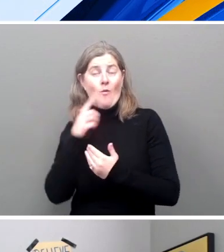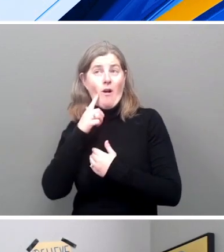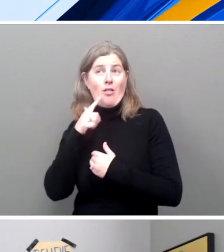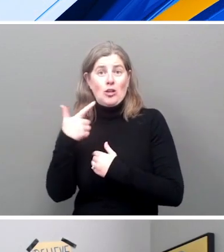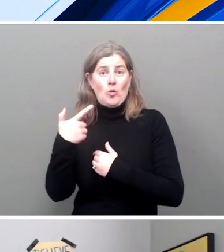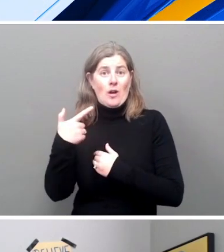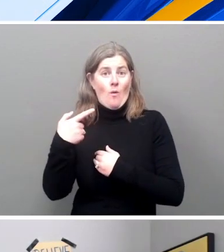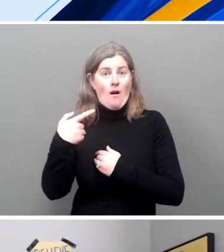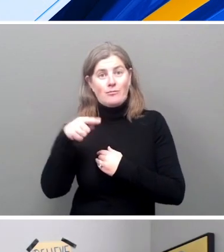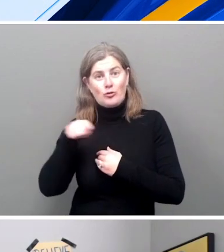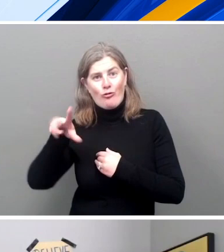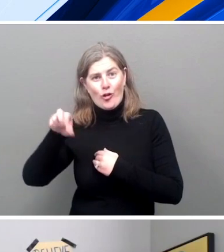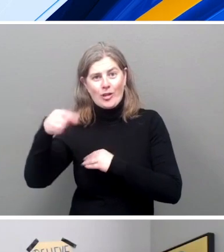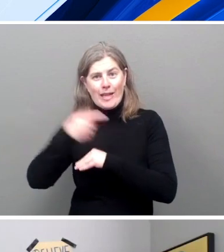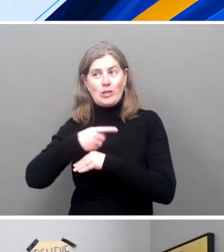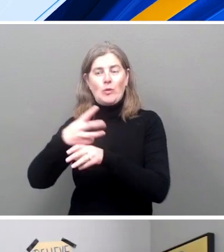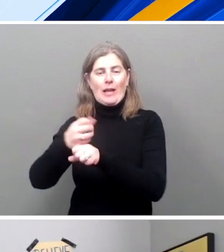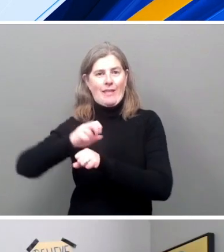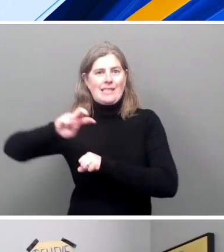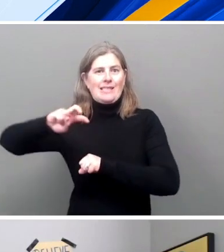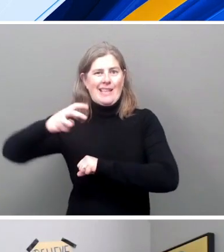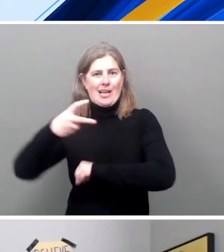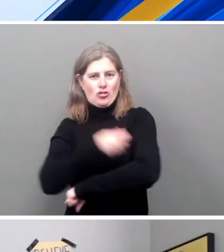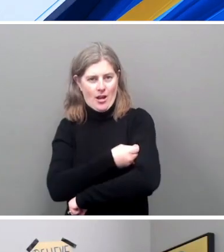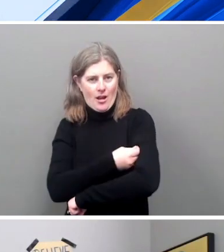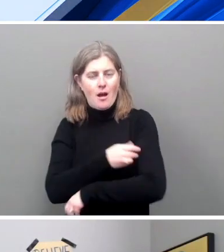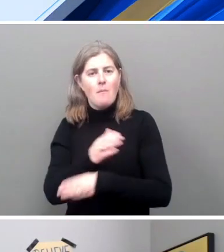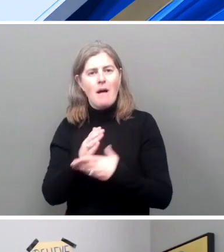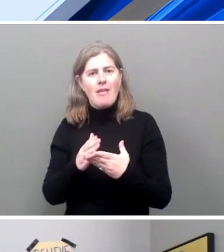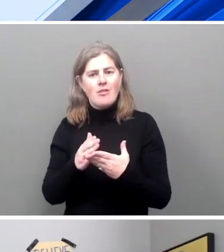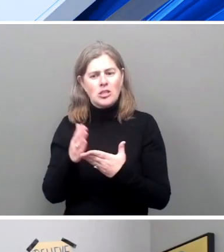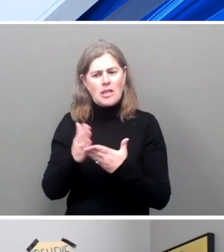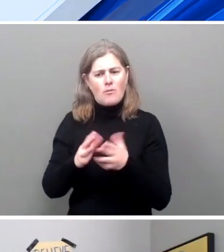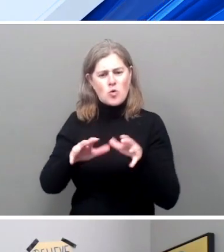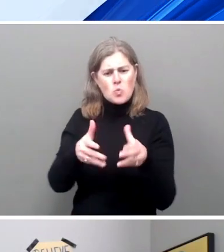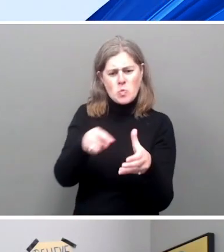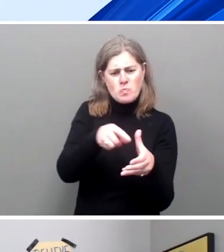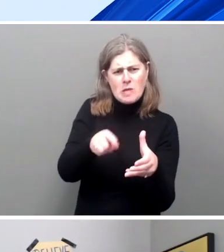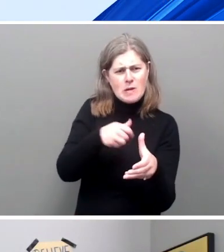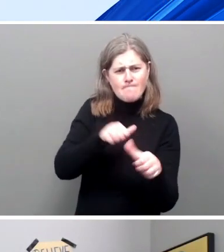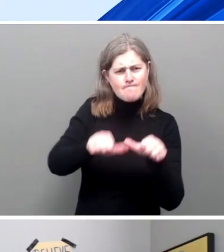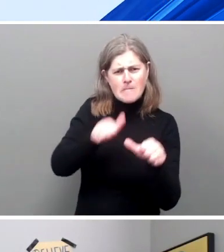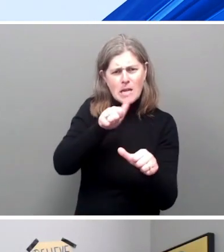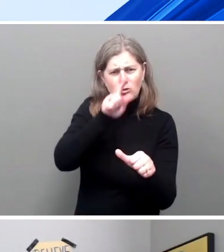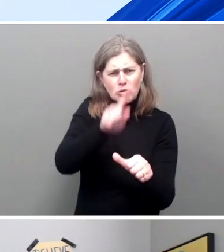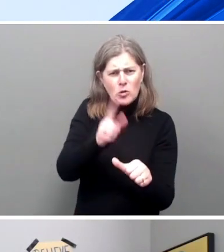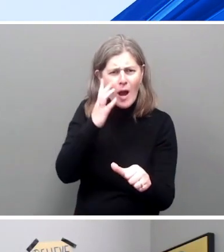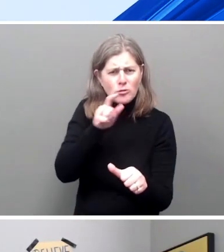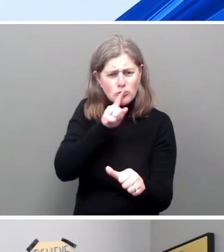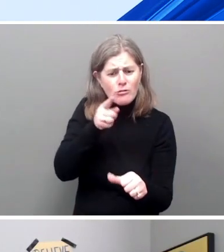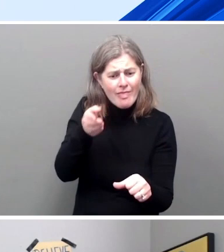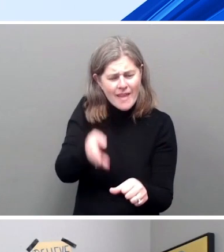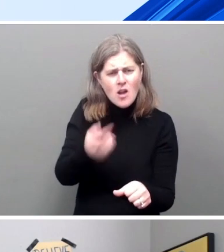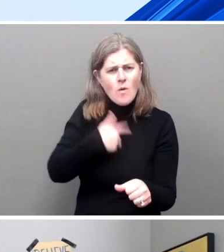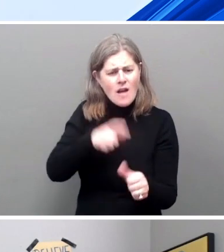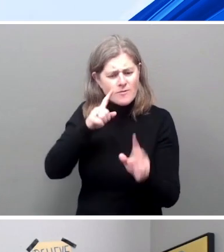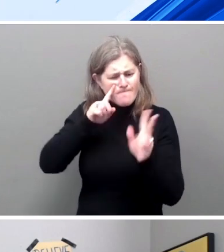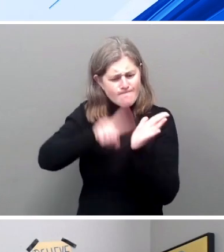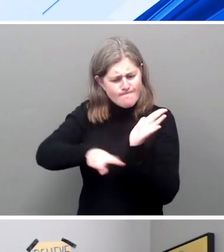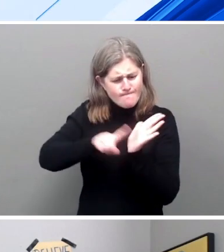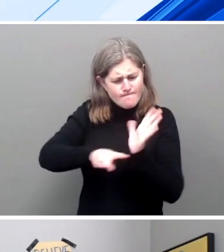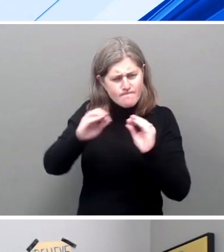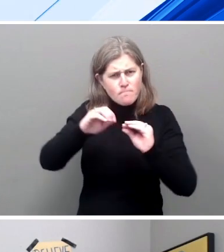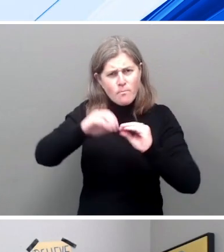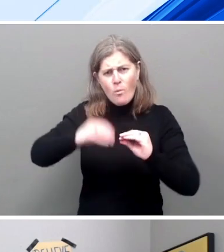30 days to get their second shot. But then there's an unknown group that I'm sure is there that I think we need to know more about.